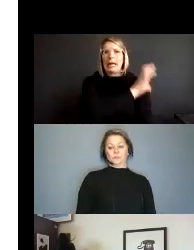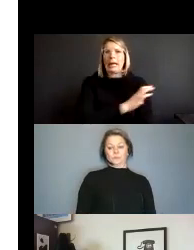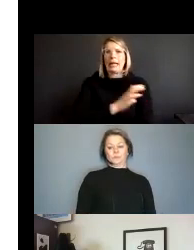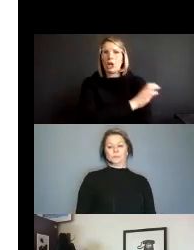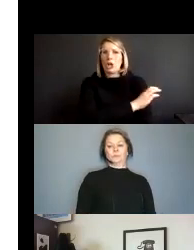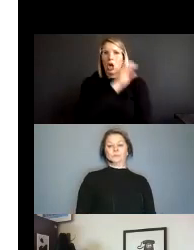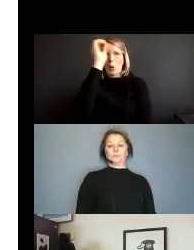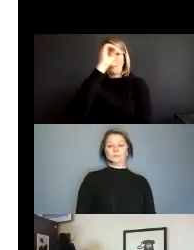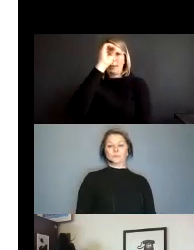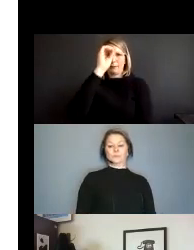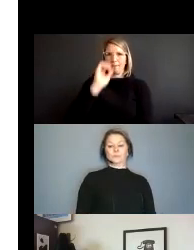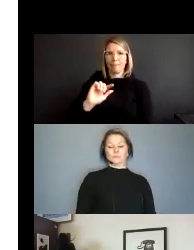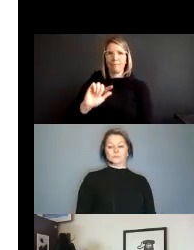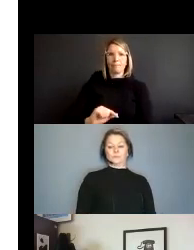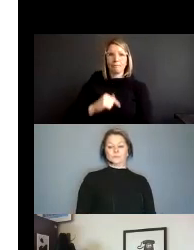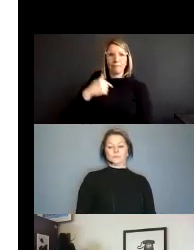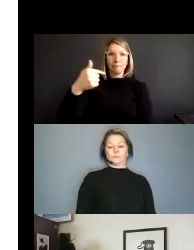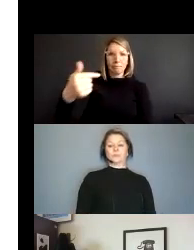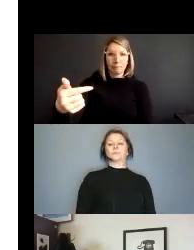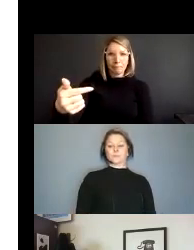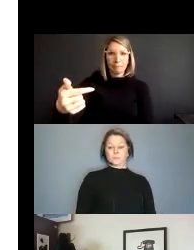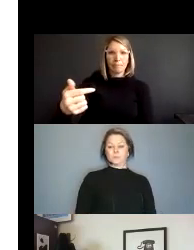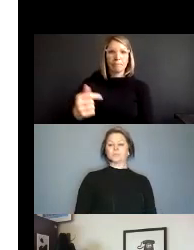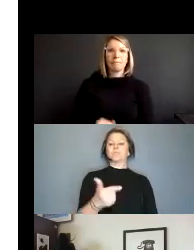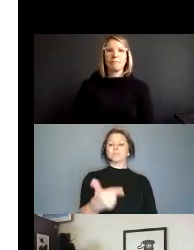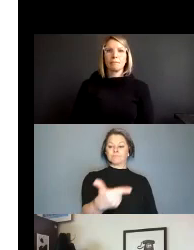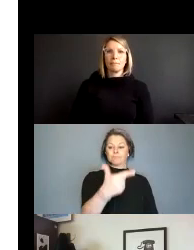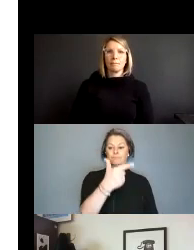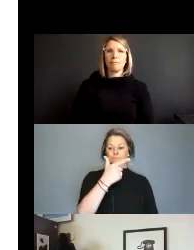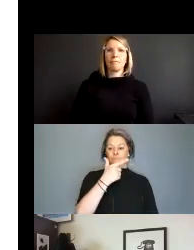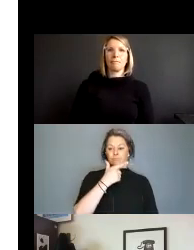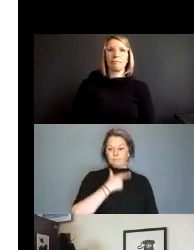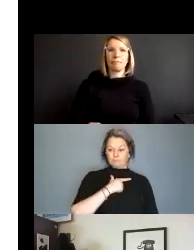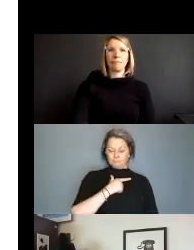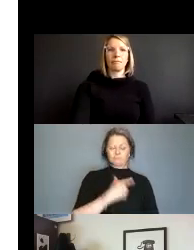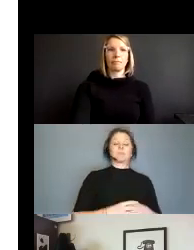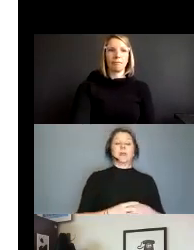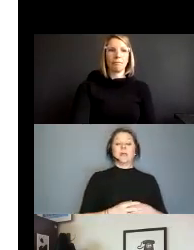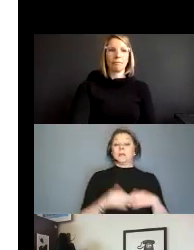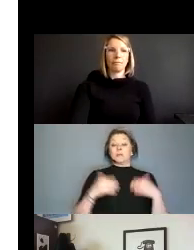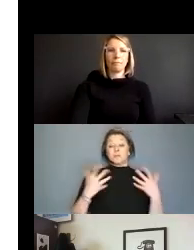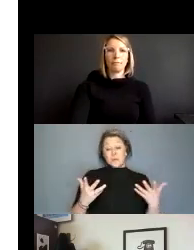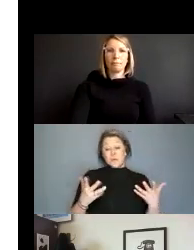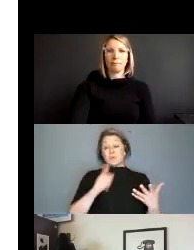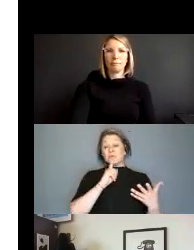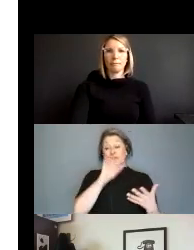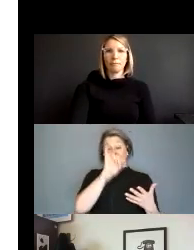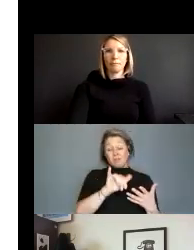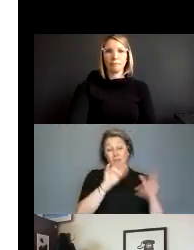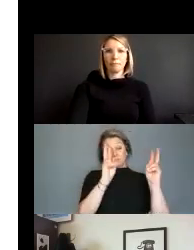in some cases, depending on the piece of law that's in play, that's enough to be able to take away